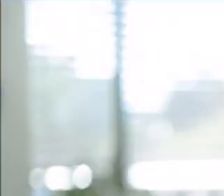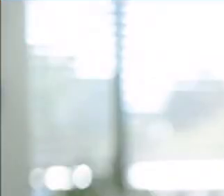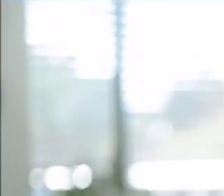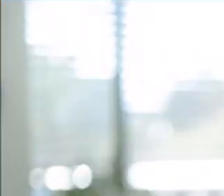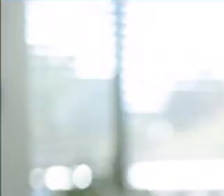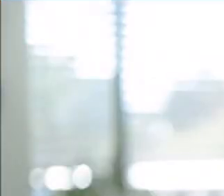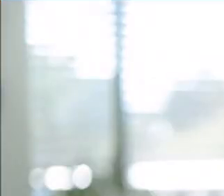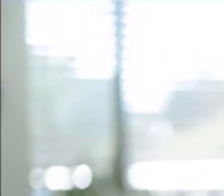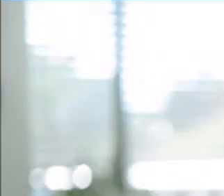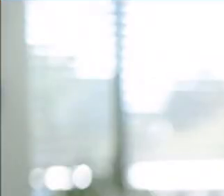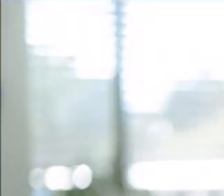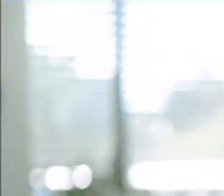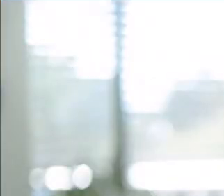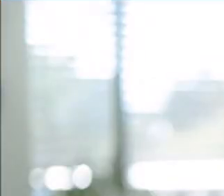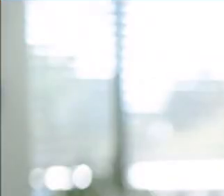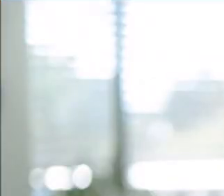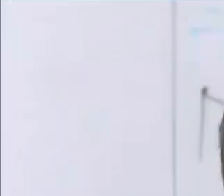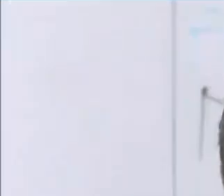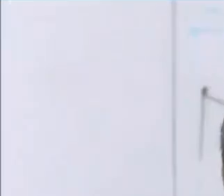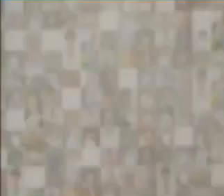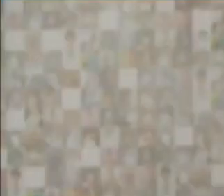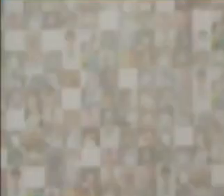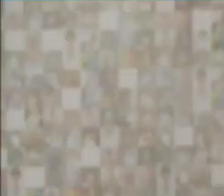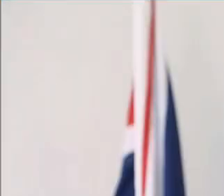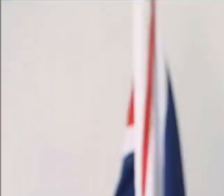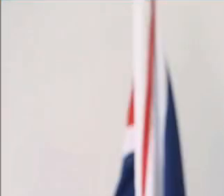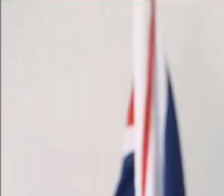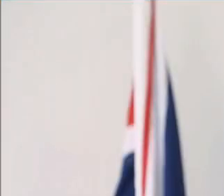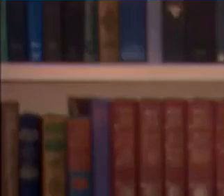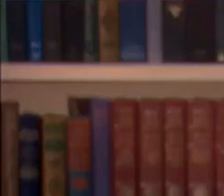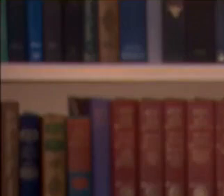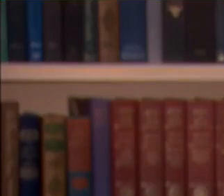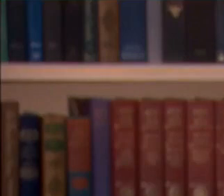We are proud to be part of the MenStar